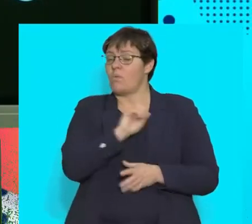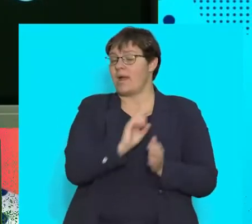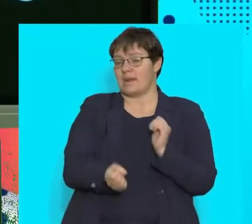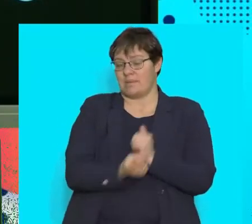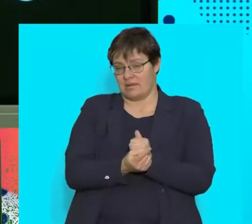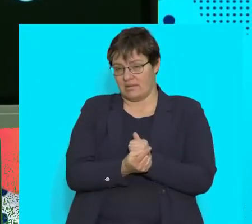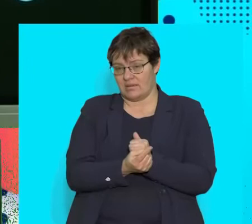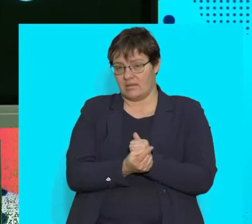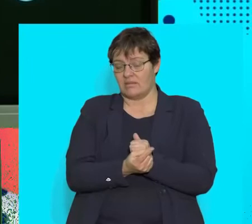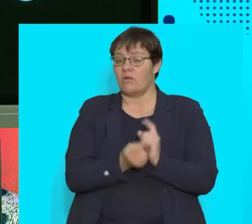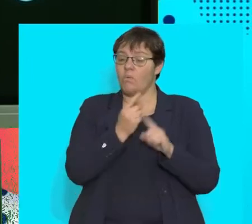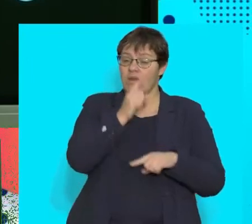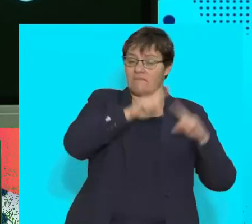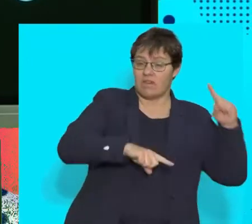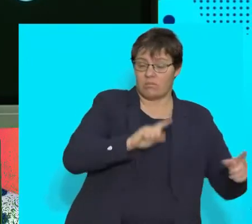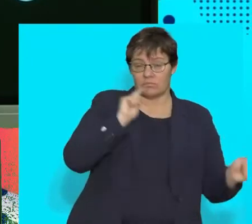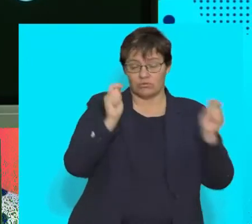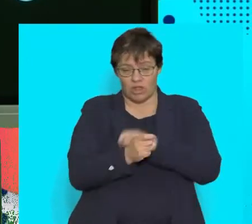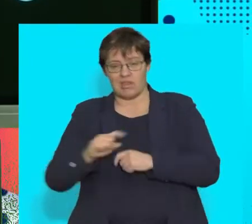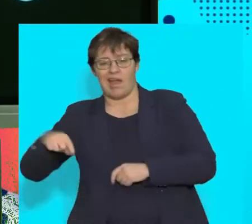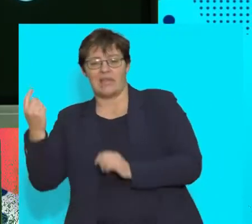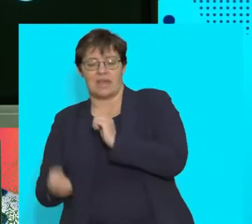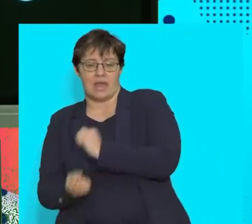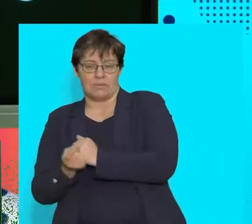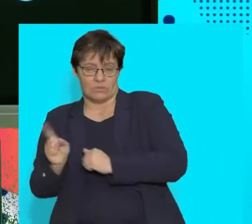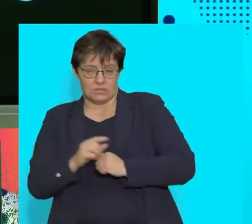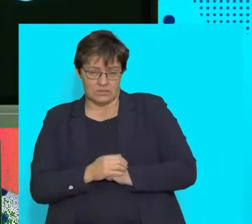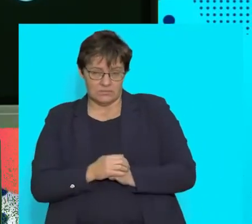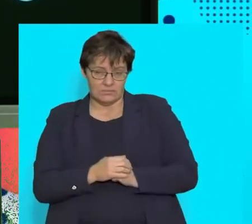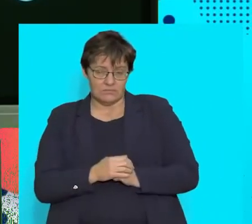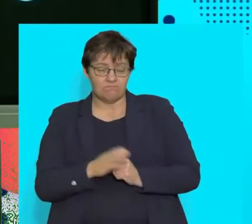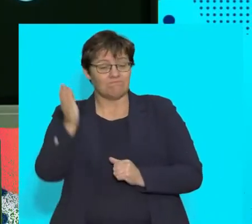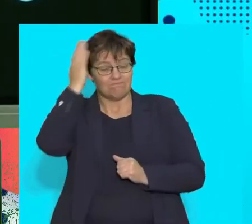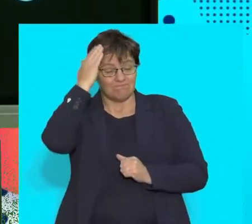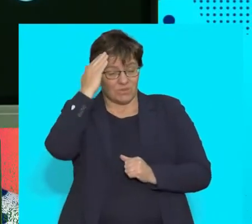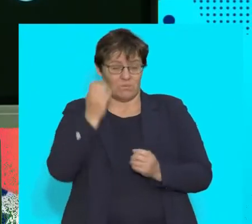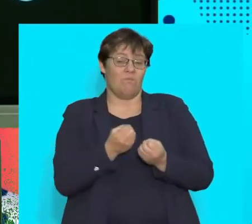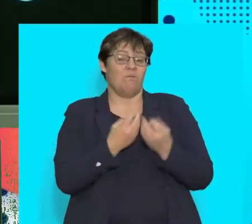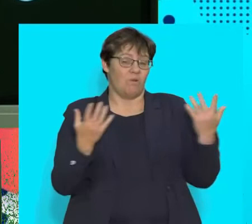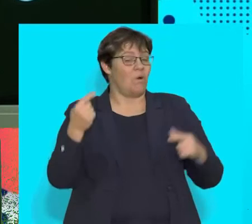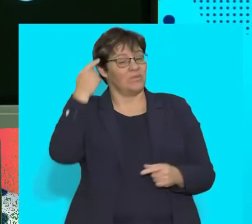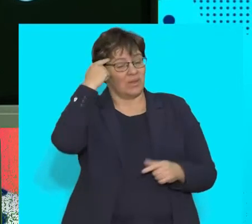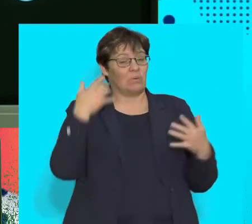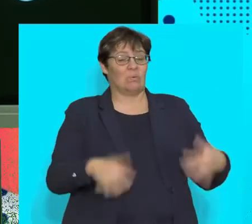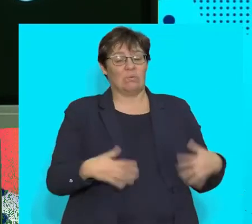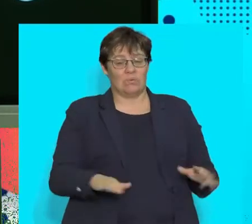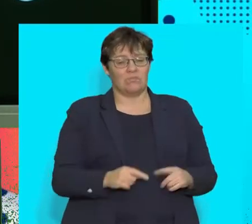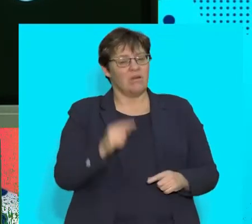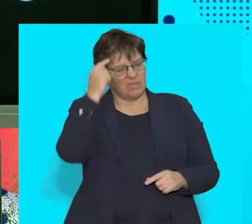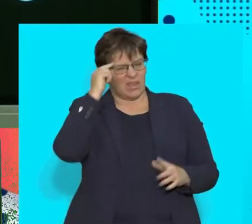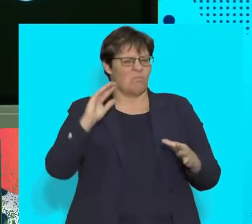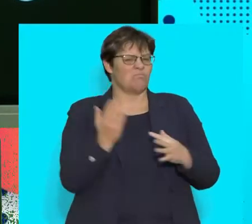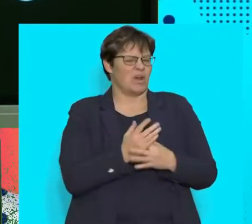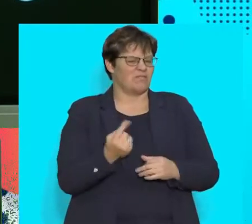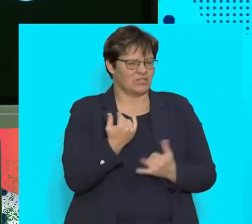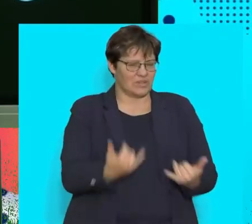happening as I change the one variable? What's happening to the other variable? I know that's been a lot to think about, and so you know what? I think you deserve a good